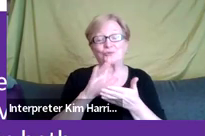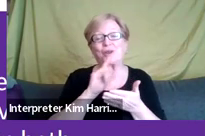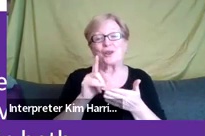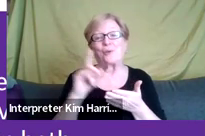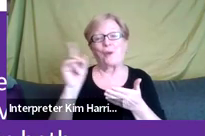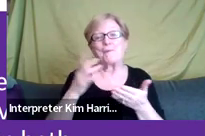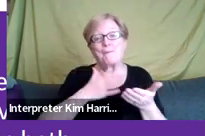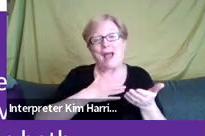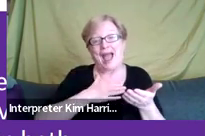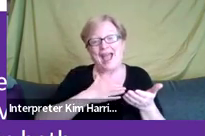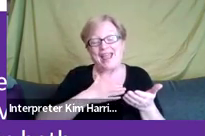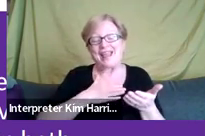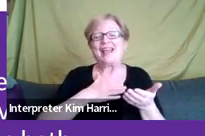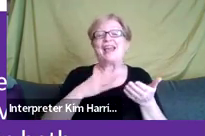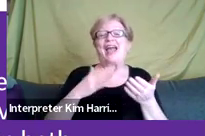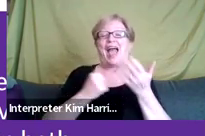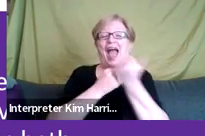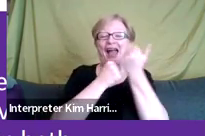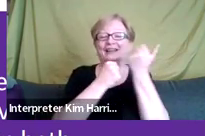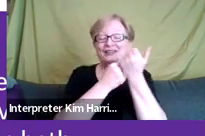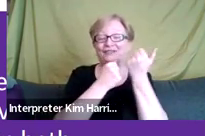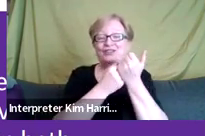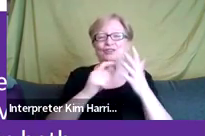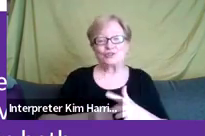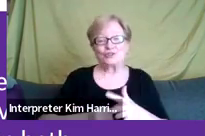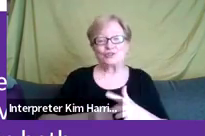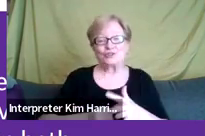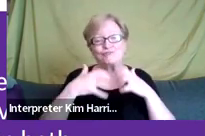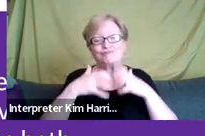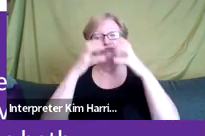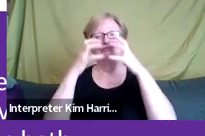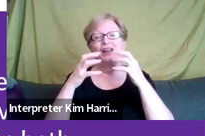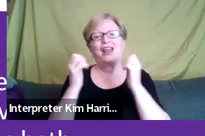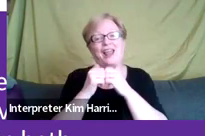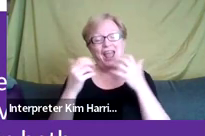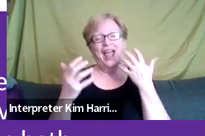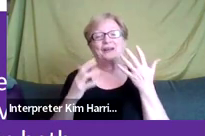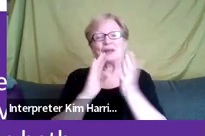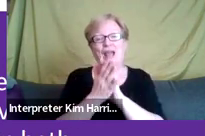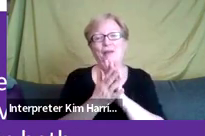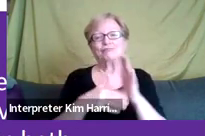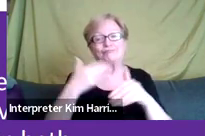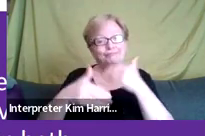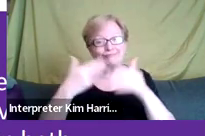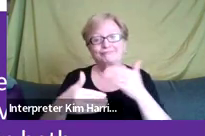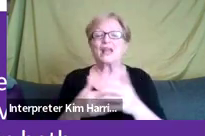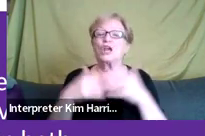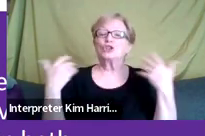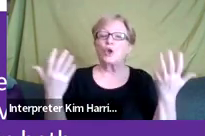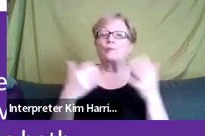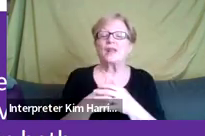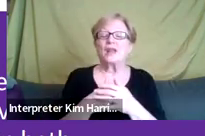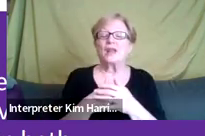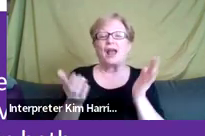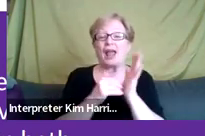my activist engine really started to, you know, kind of get itself going. But again,